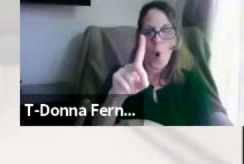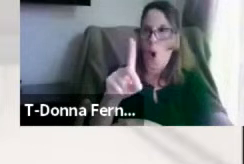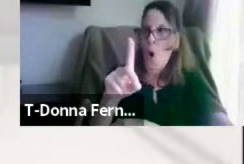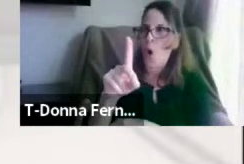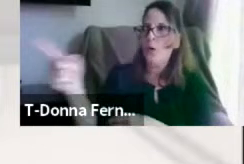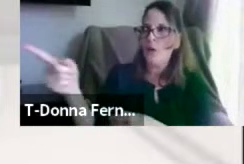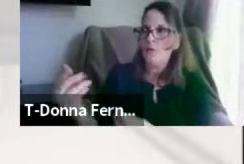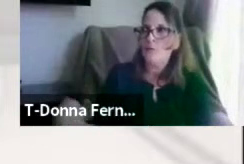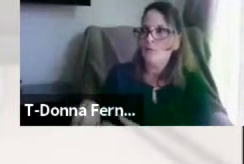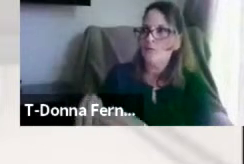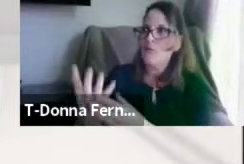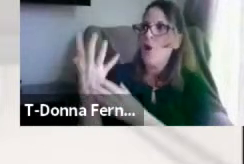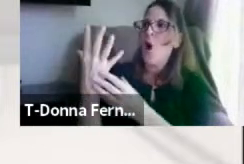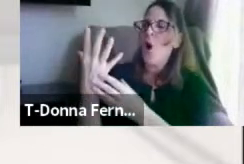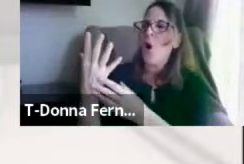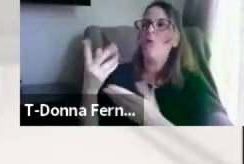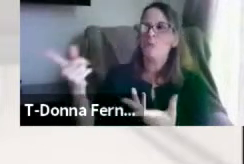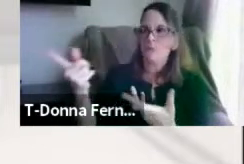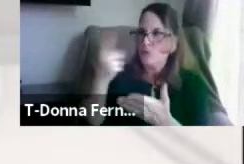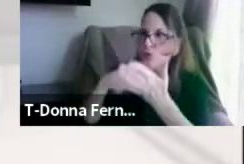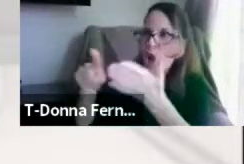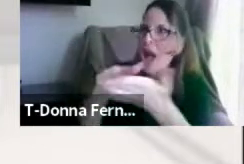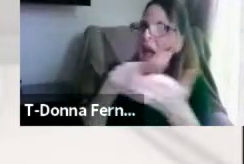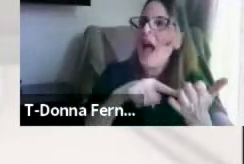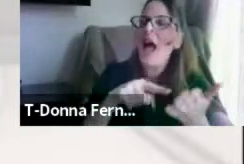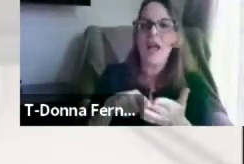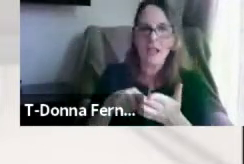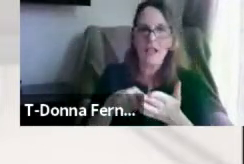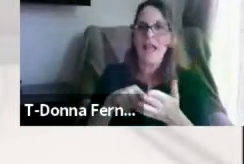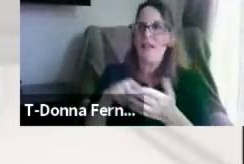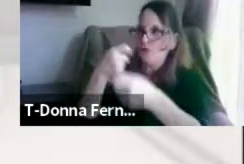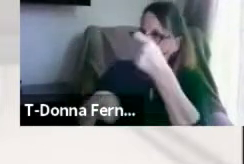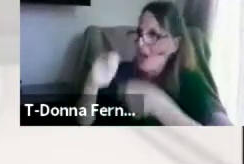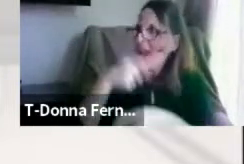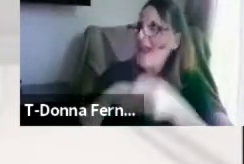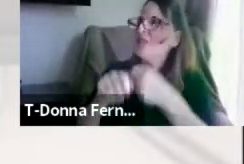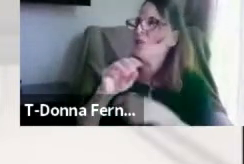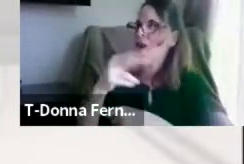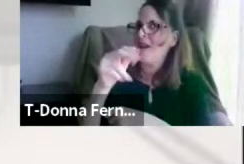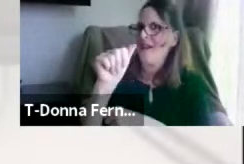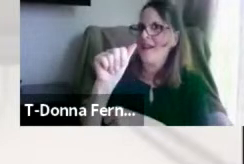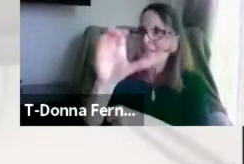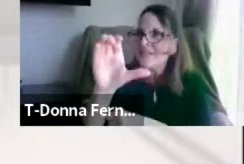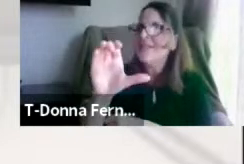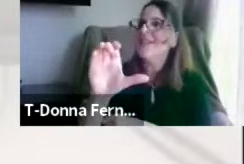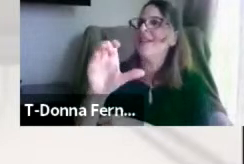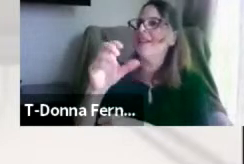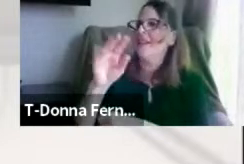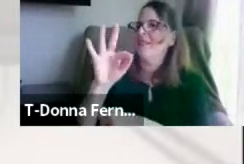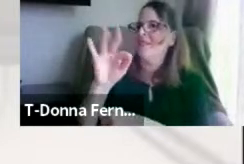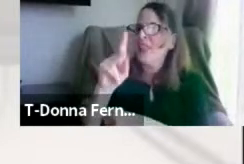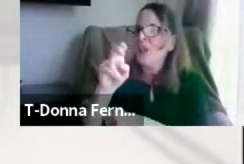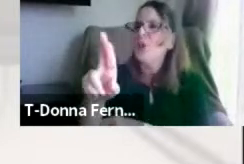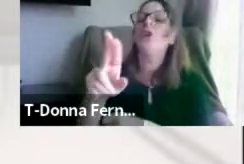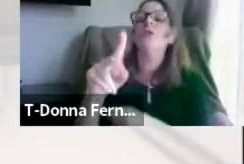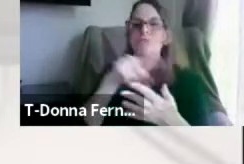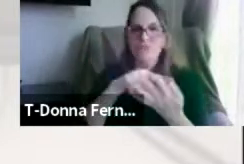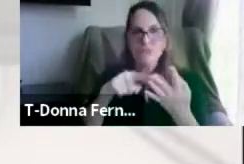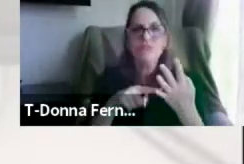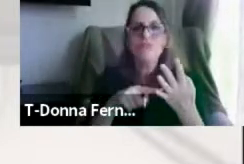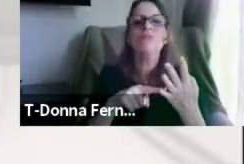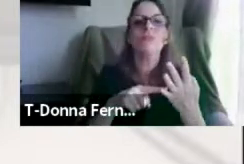taken over and stagnant water. Service those HVAC systems like we talked about with our other industries.